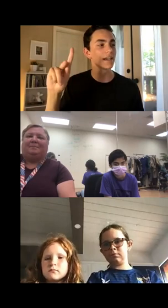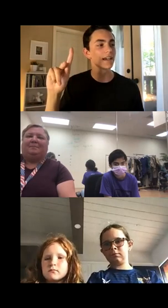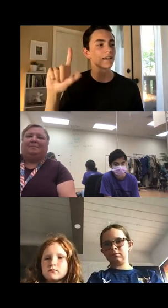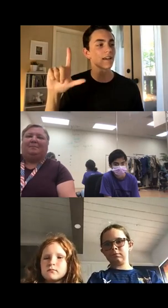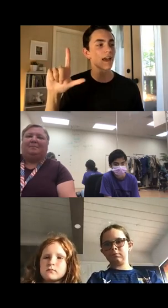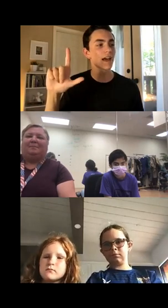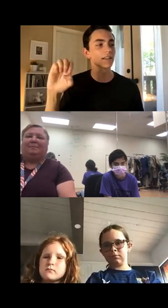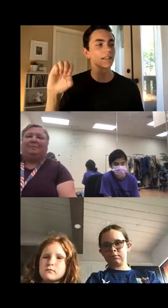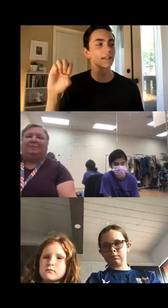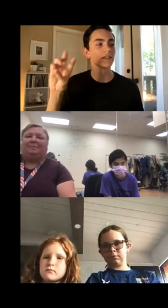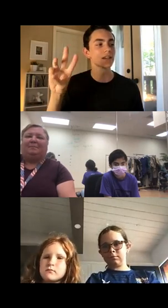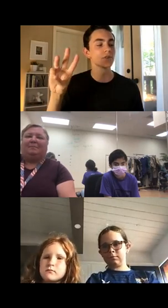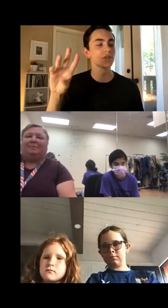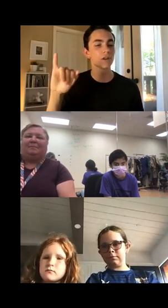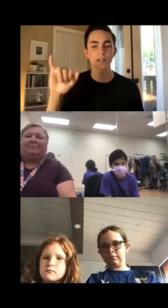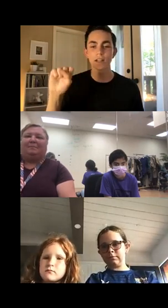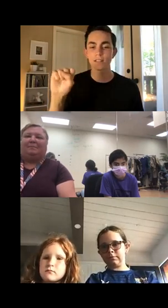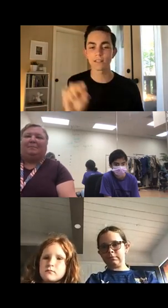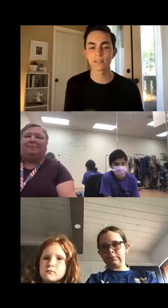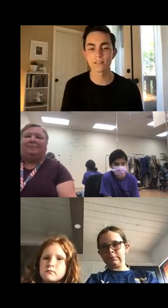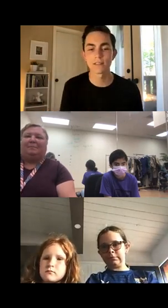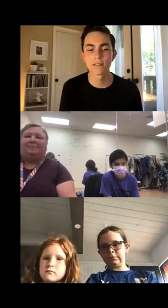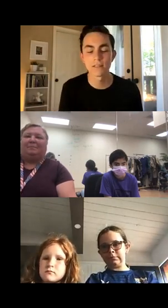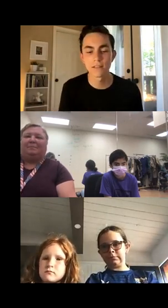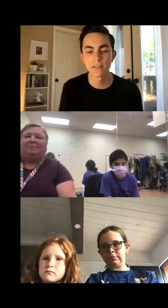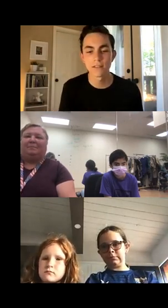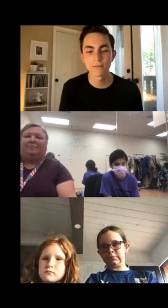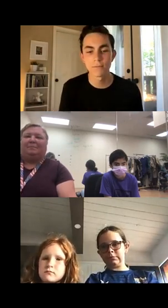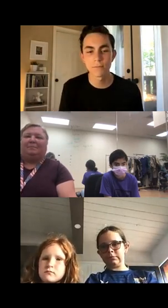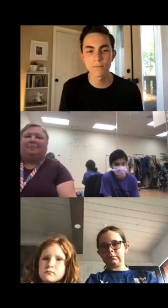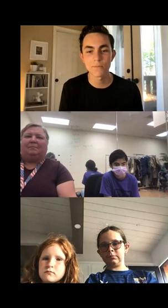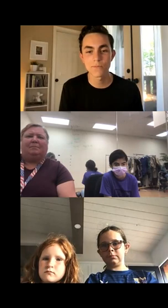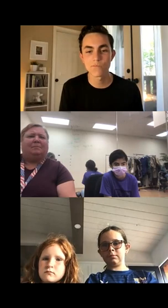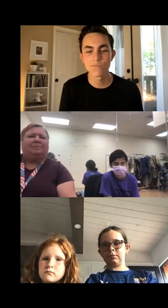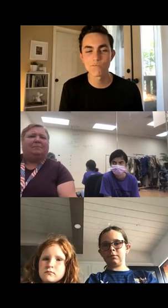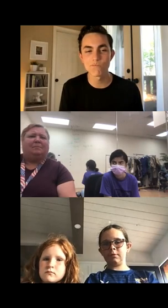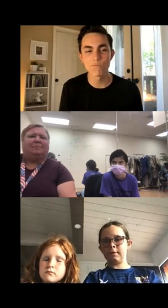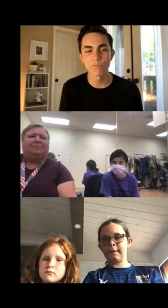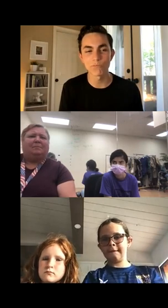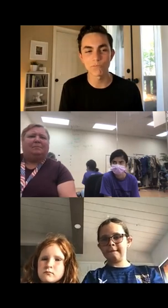J-A-C-K-L-E-W-I-S.